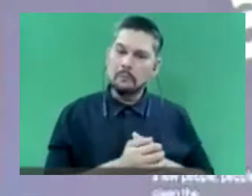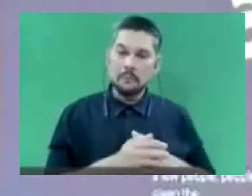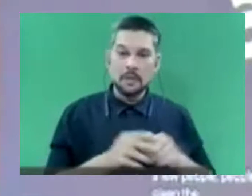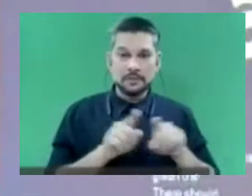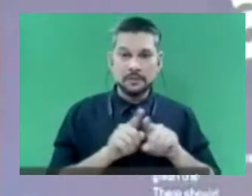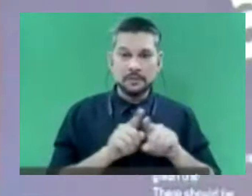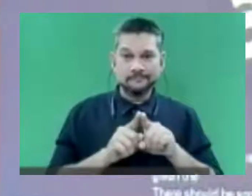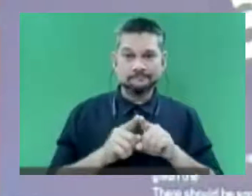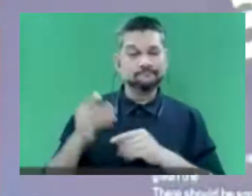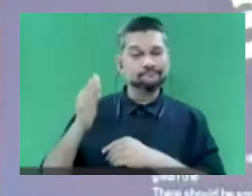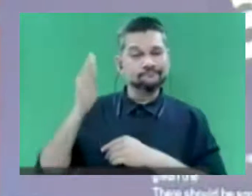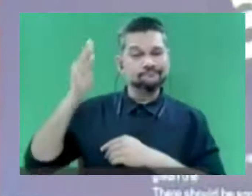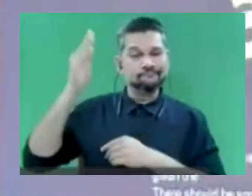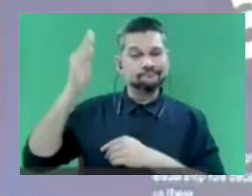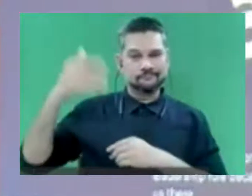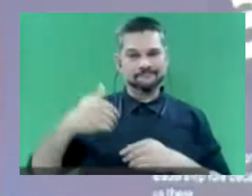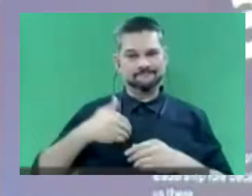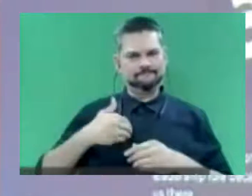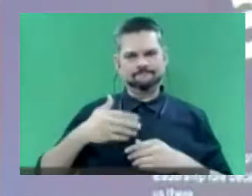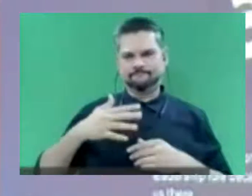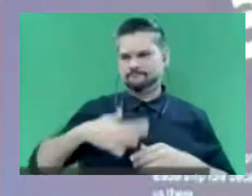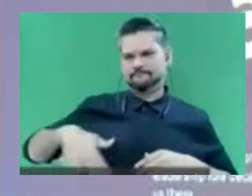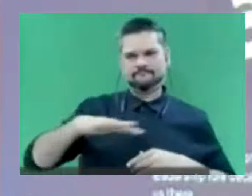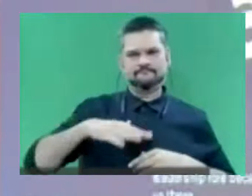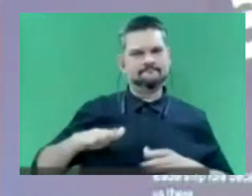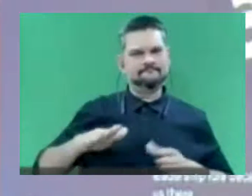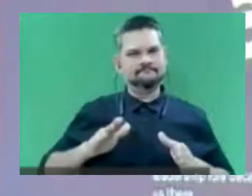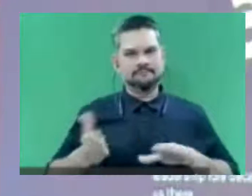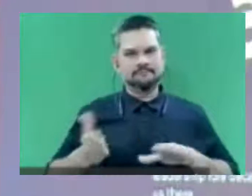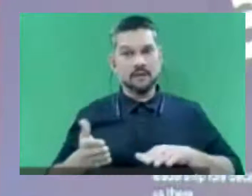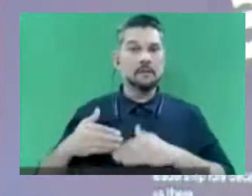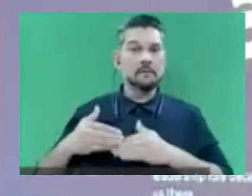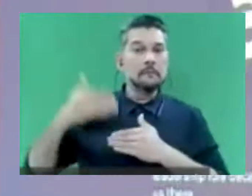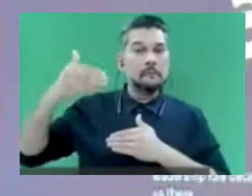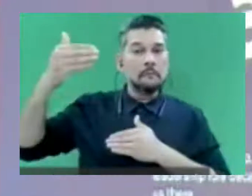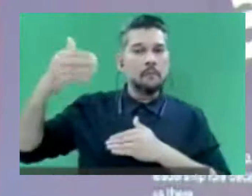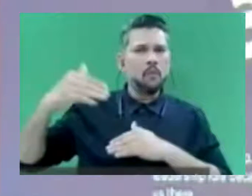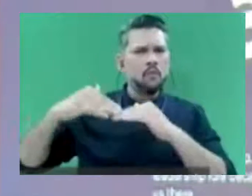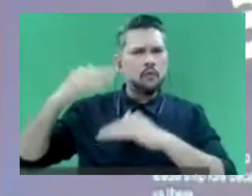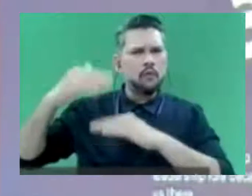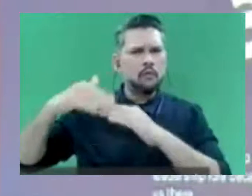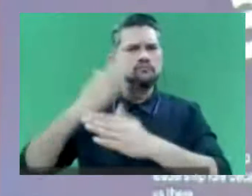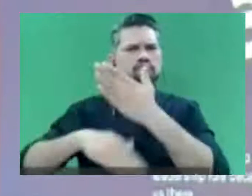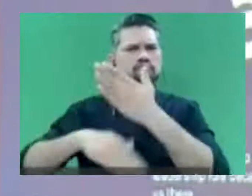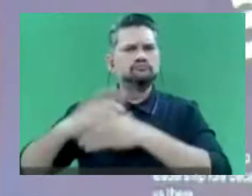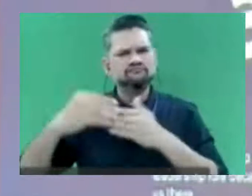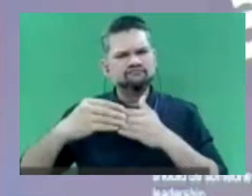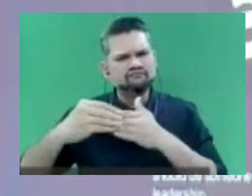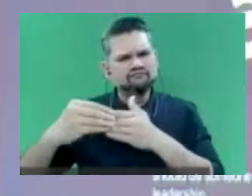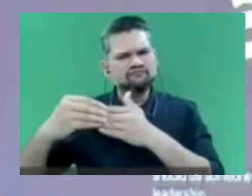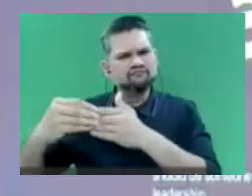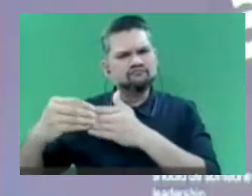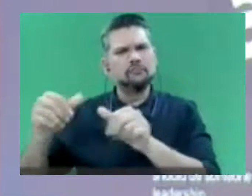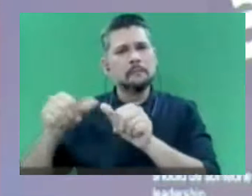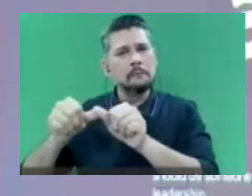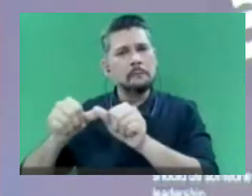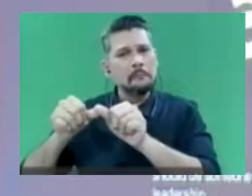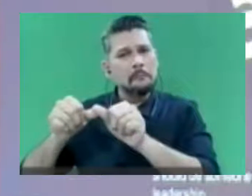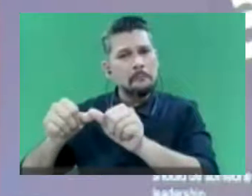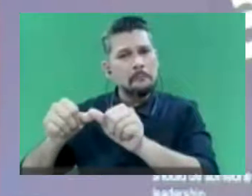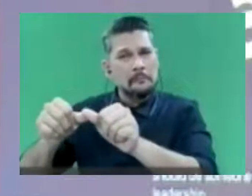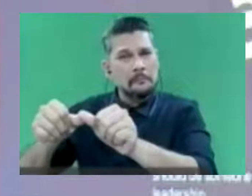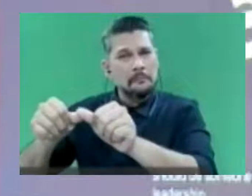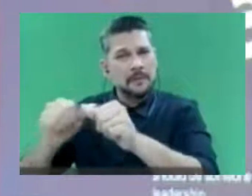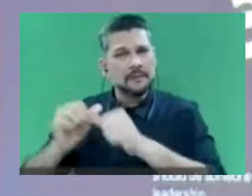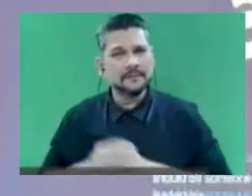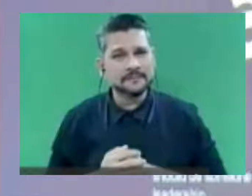be someone to take the leadership. And also leadership is very important for one thing,